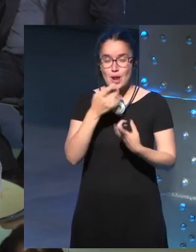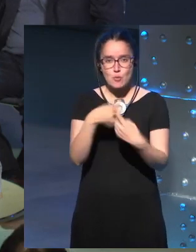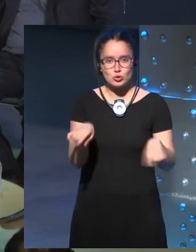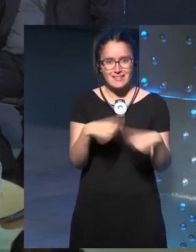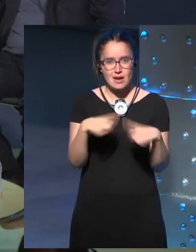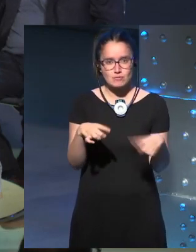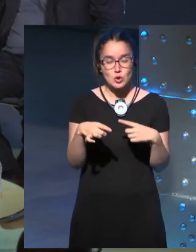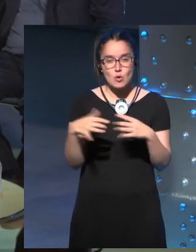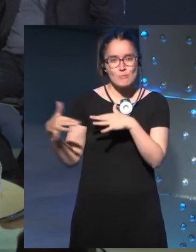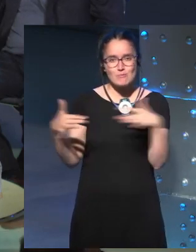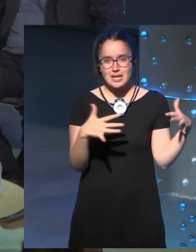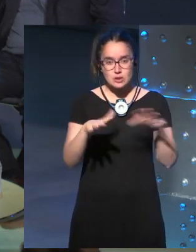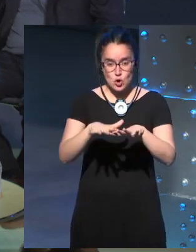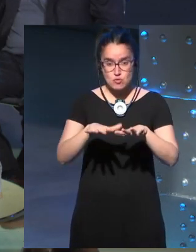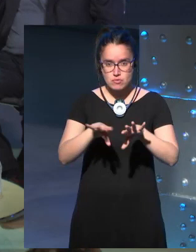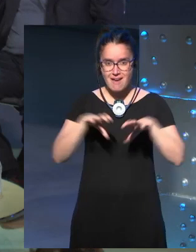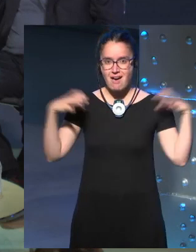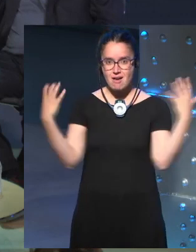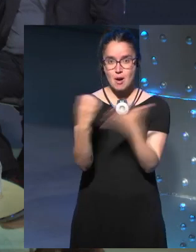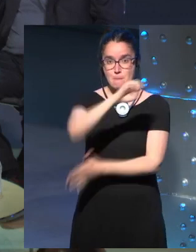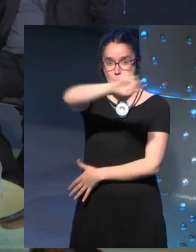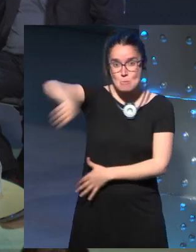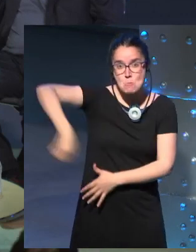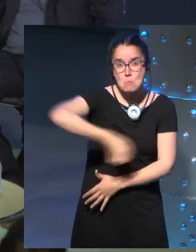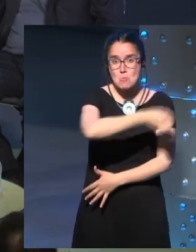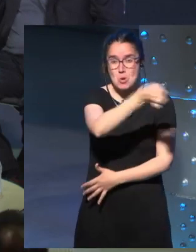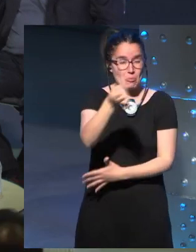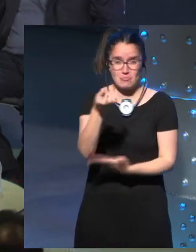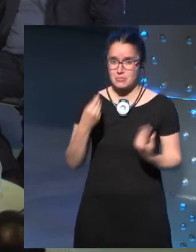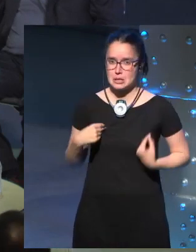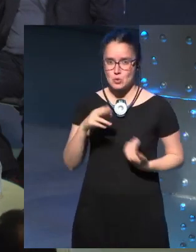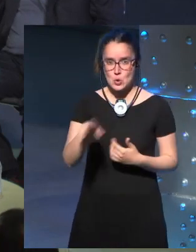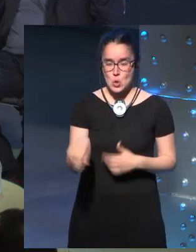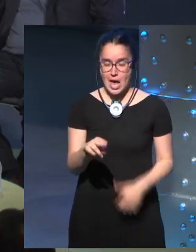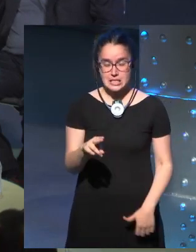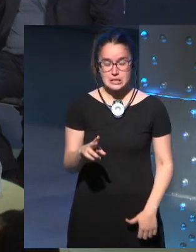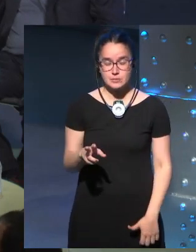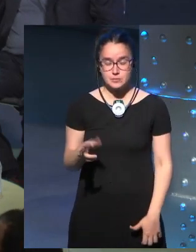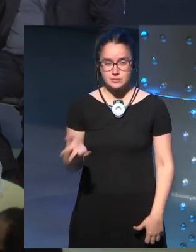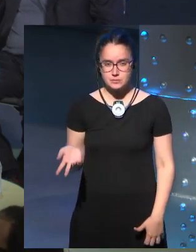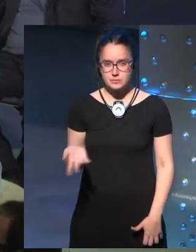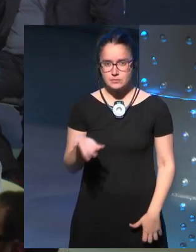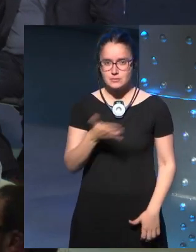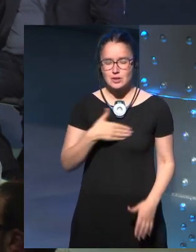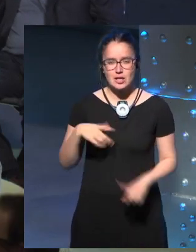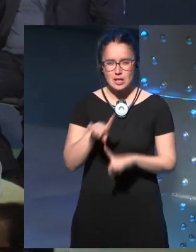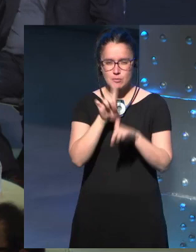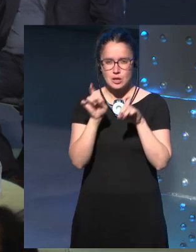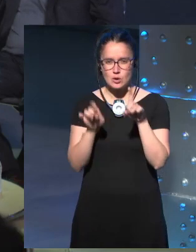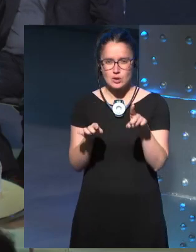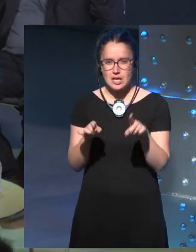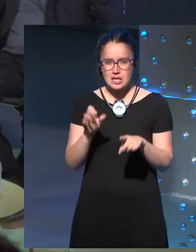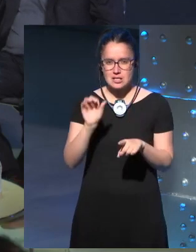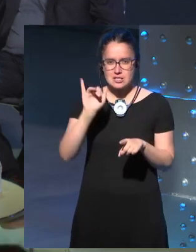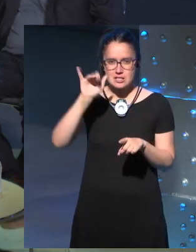look, and they are the music. Because a game at an empty pitch is not the same. I would like